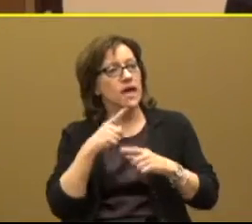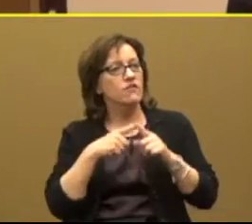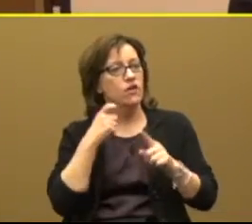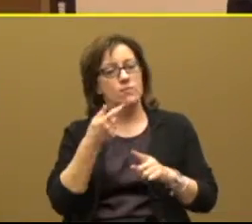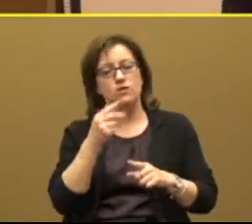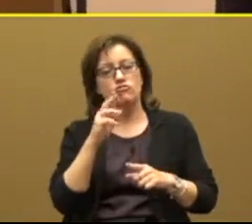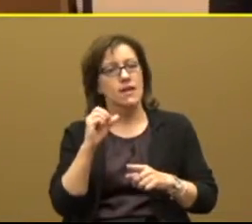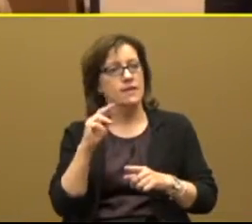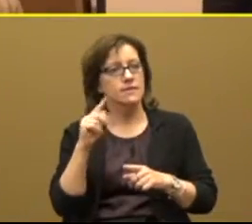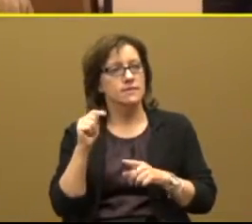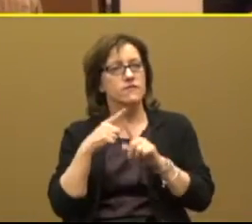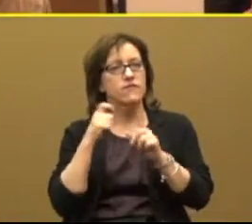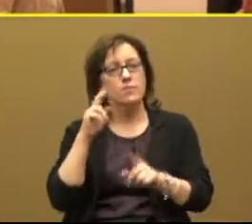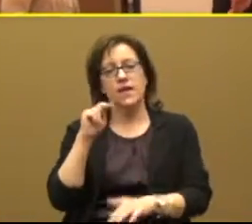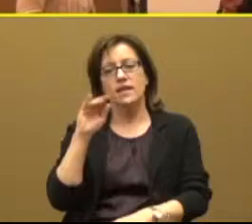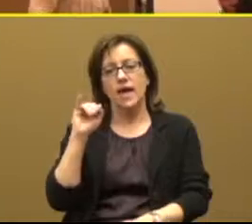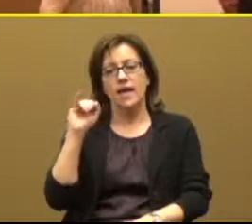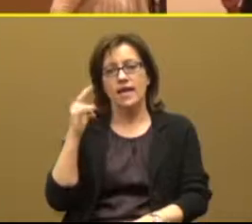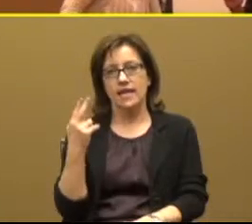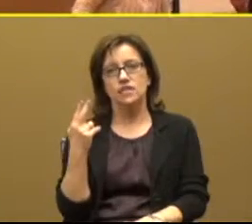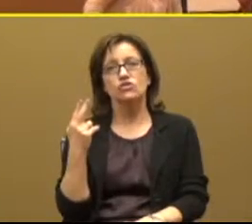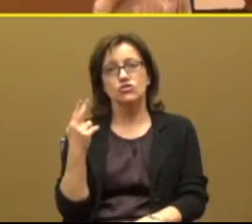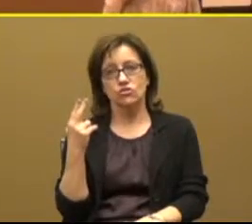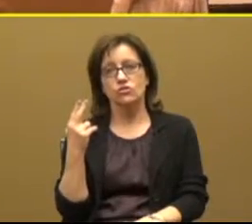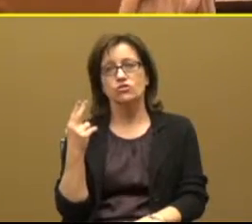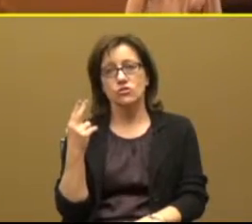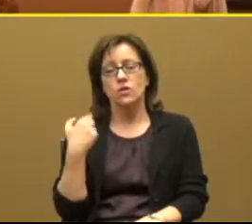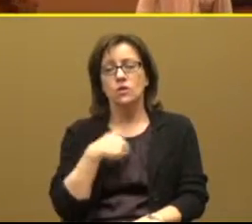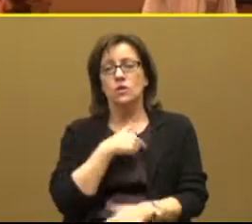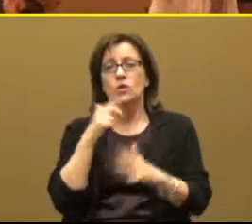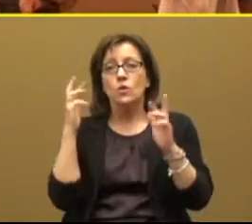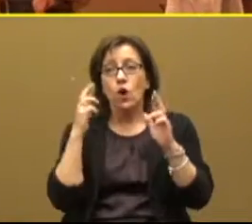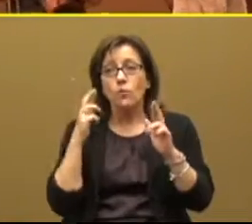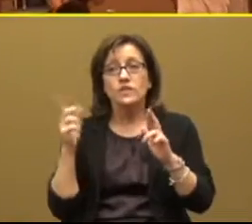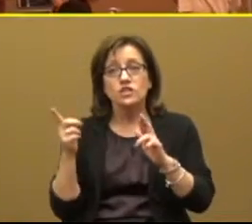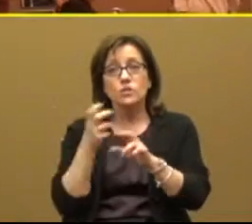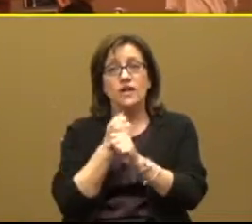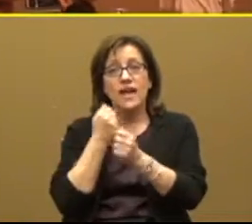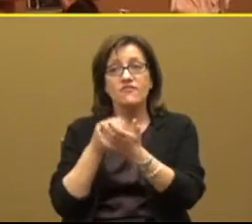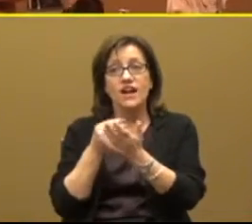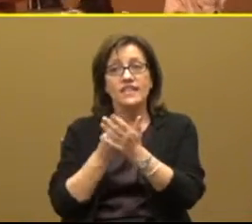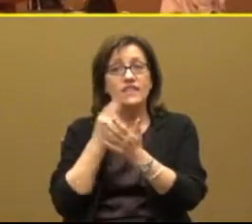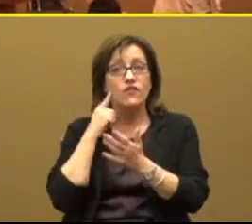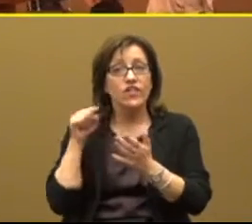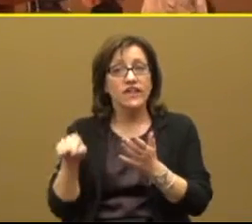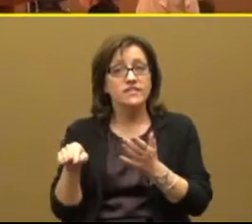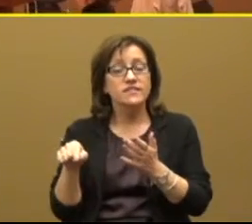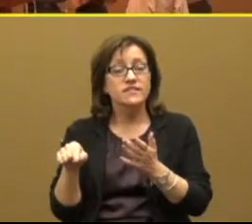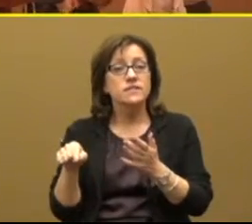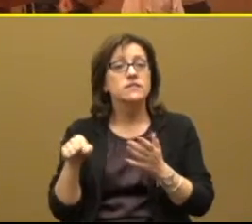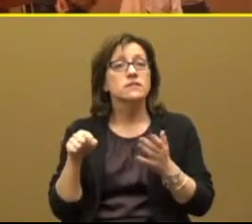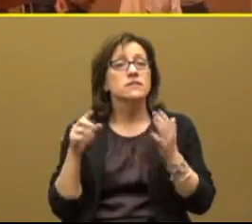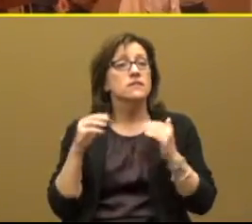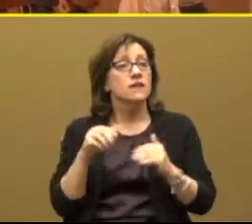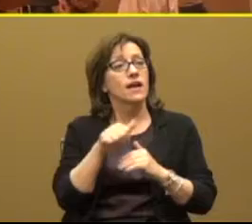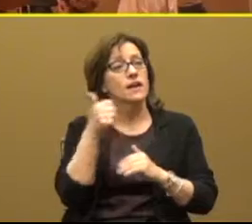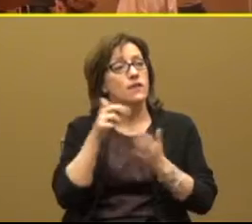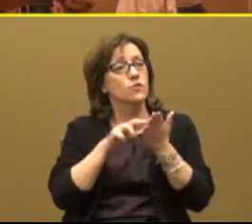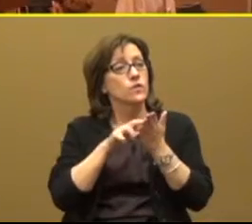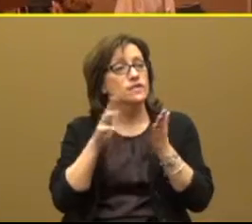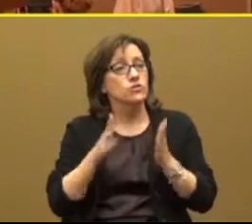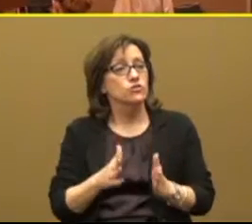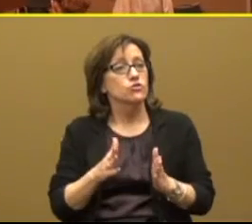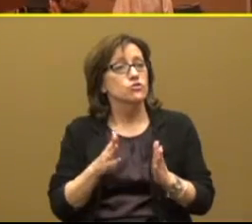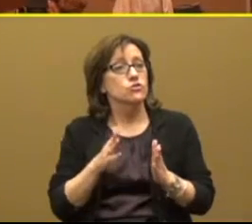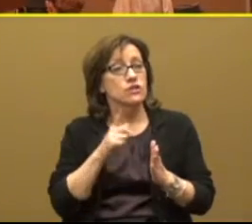To NIH. So we're hoping she'll get funding for this. There's another researcher that has